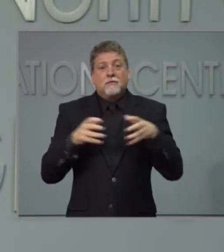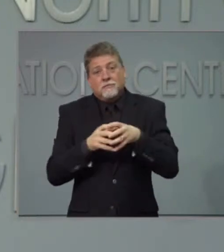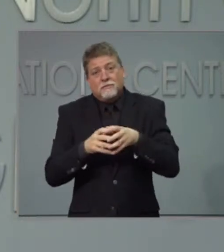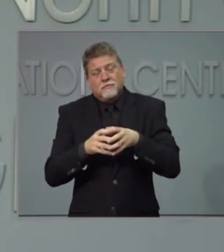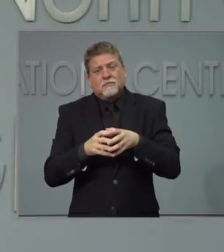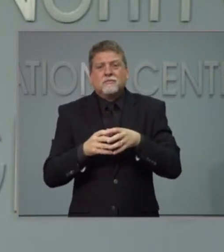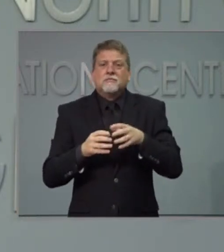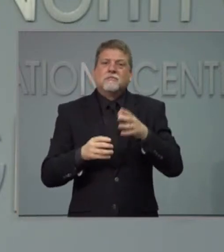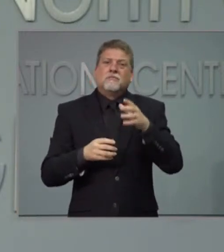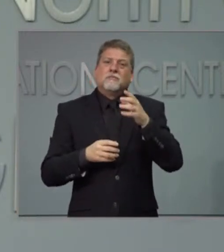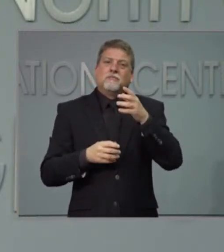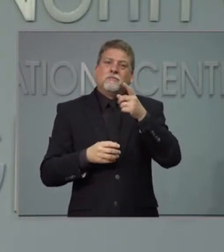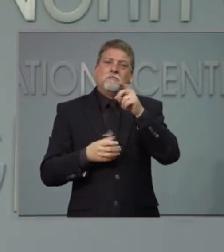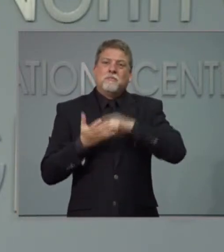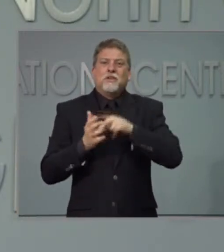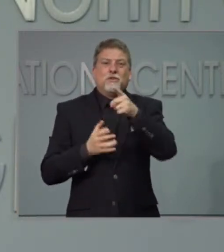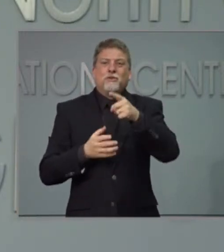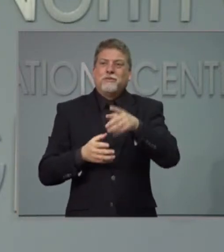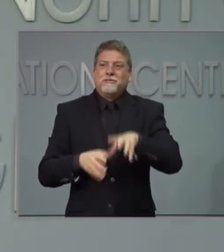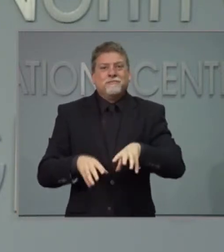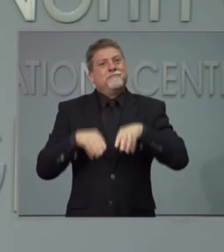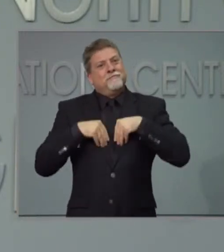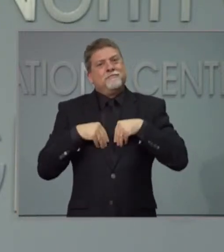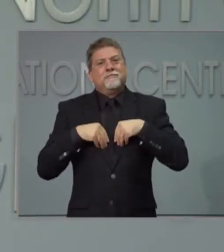is the best way for us to proceed.